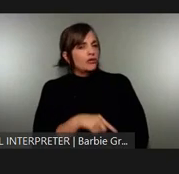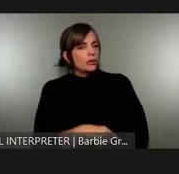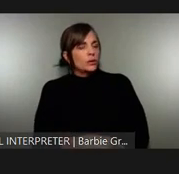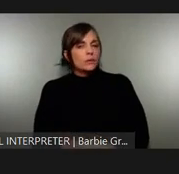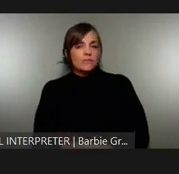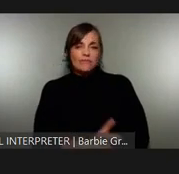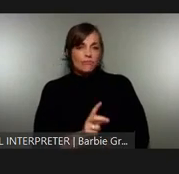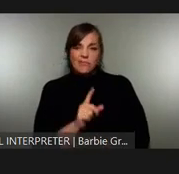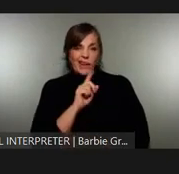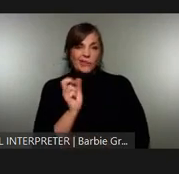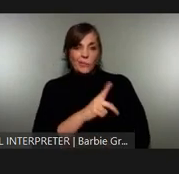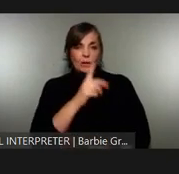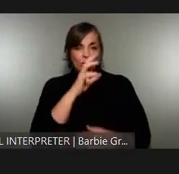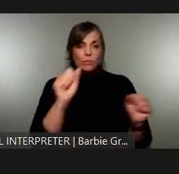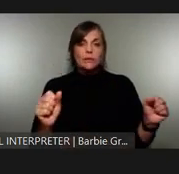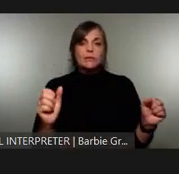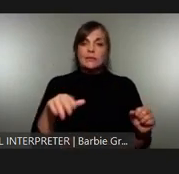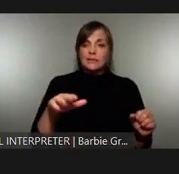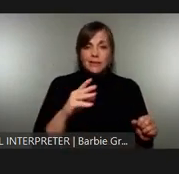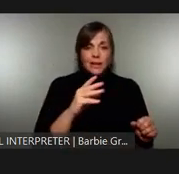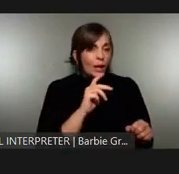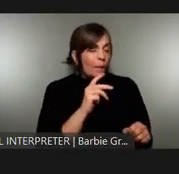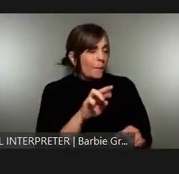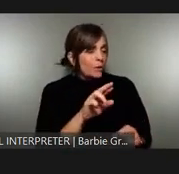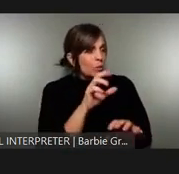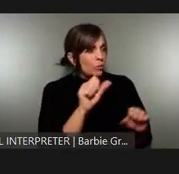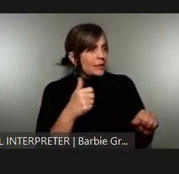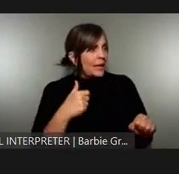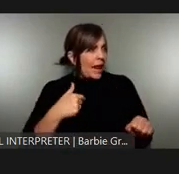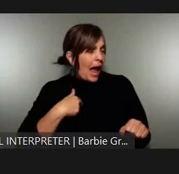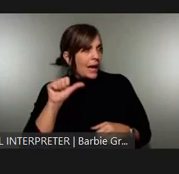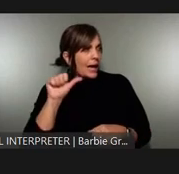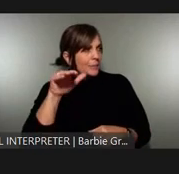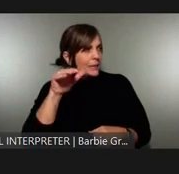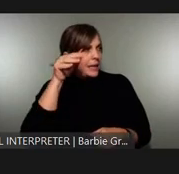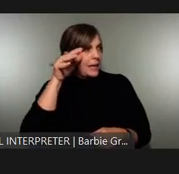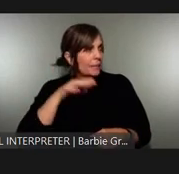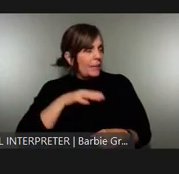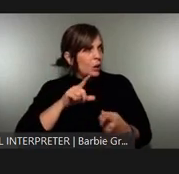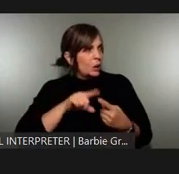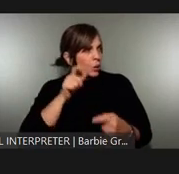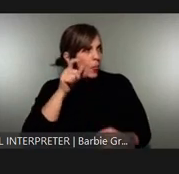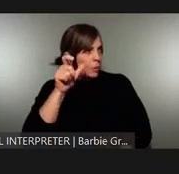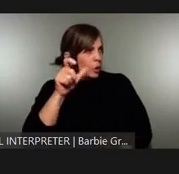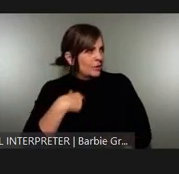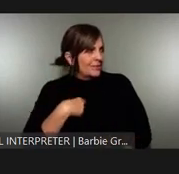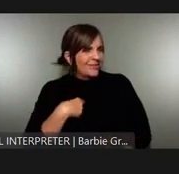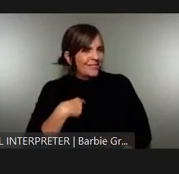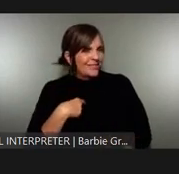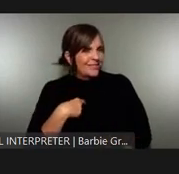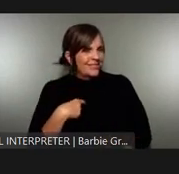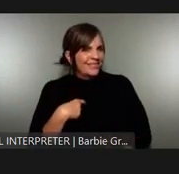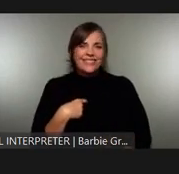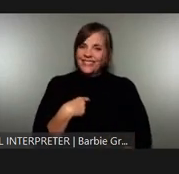custodian turned to the president and said, "Mr. President, I'm sending a man to the moon." It's that clarity of ownership which